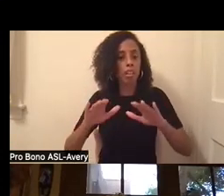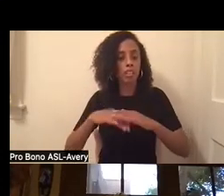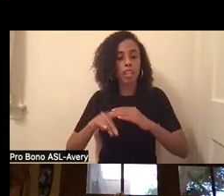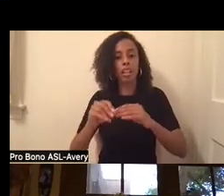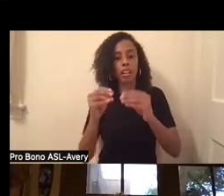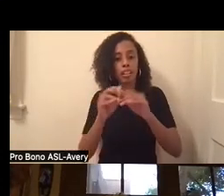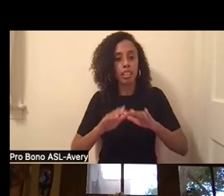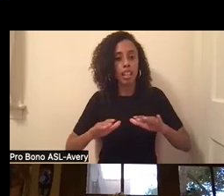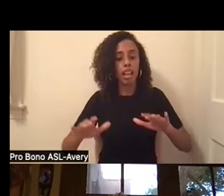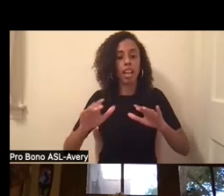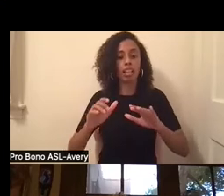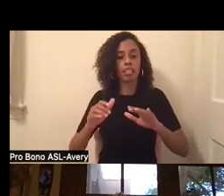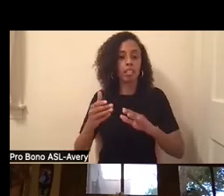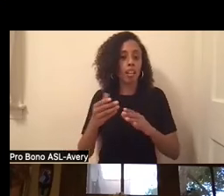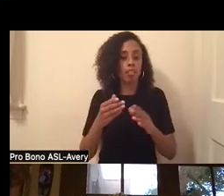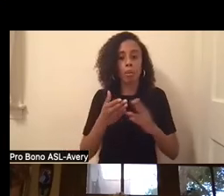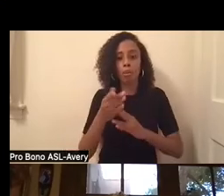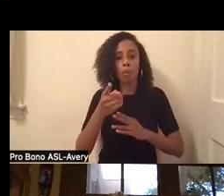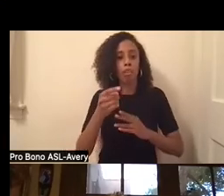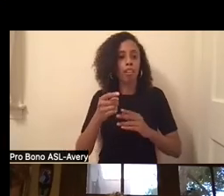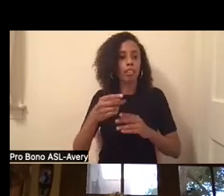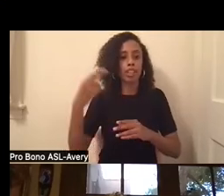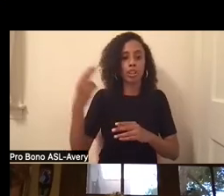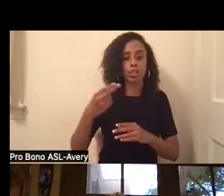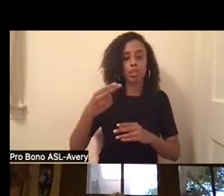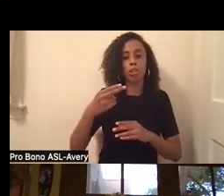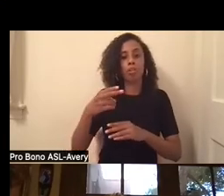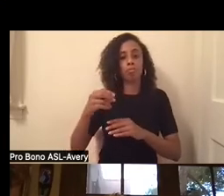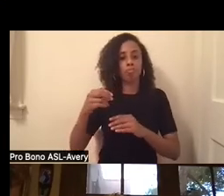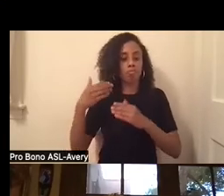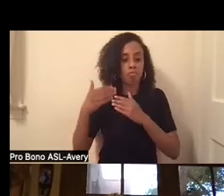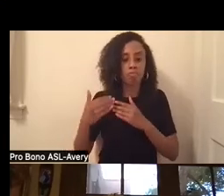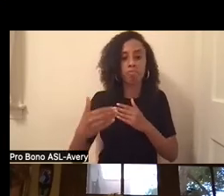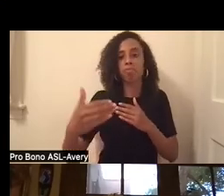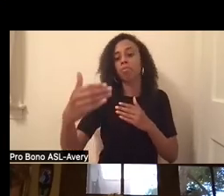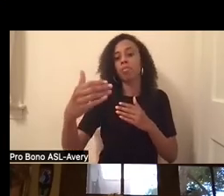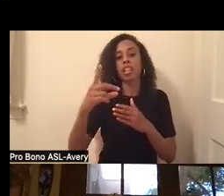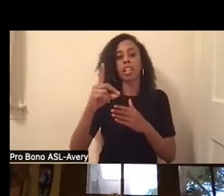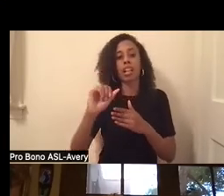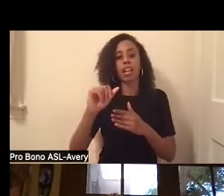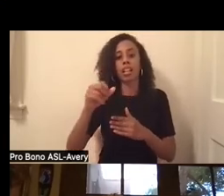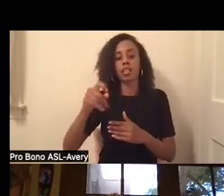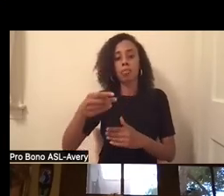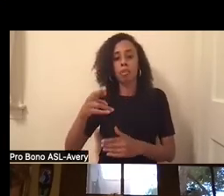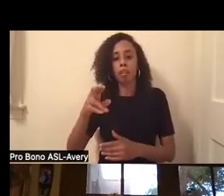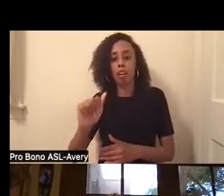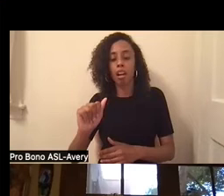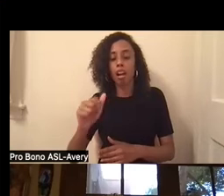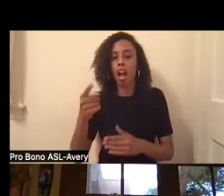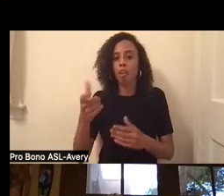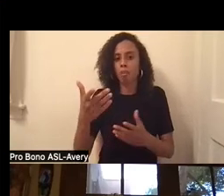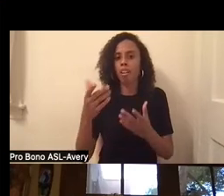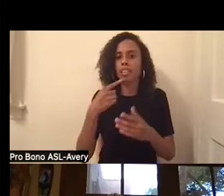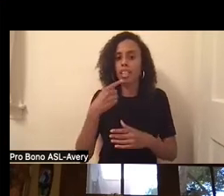historical diaspora. I also wanted to presence that today is marked as a day